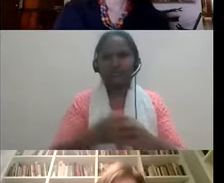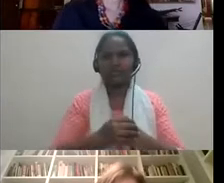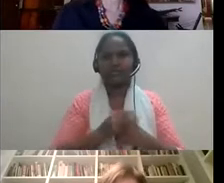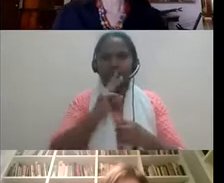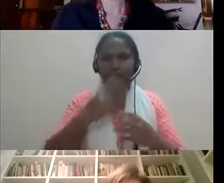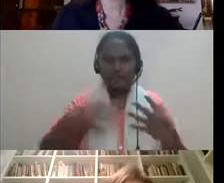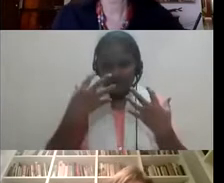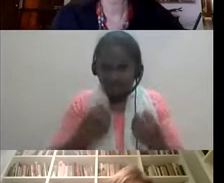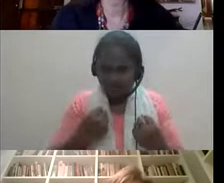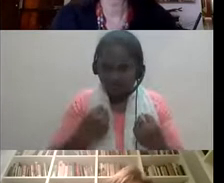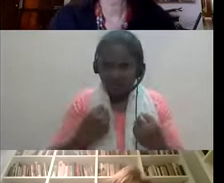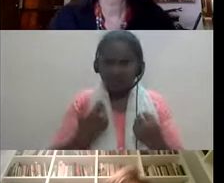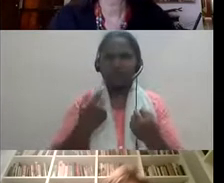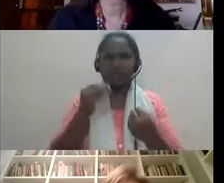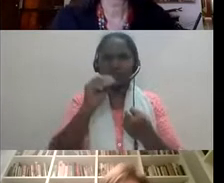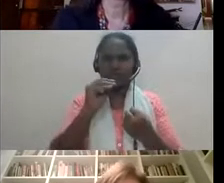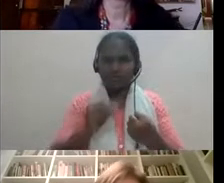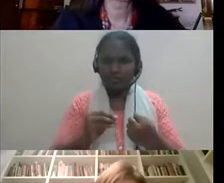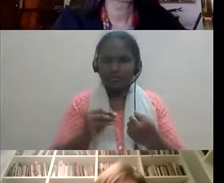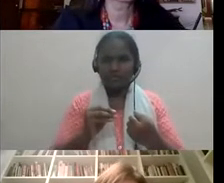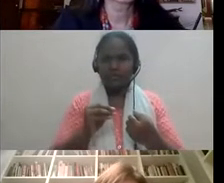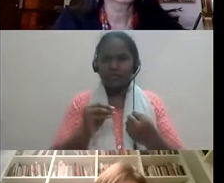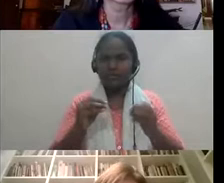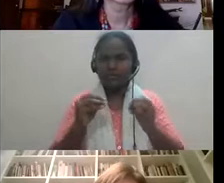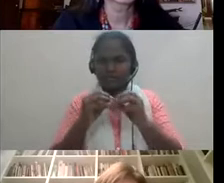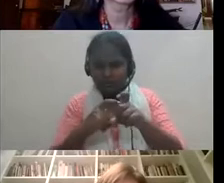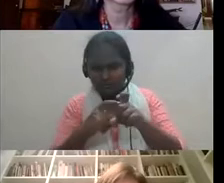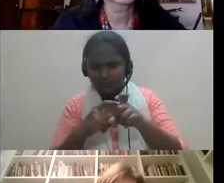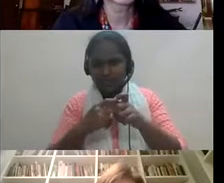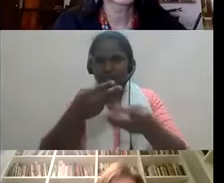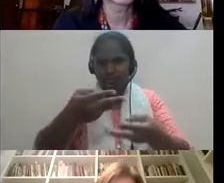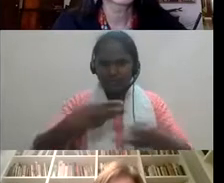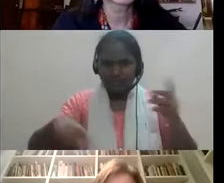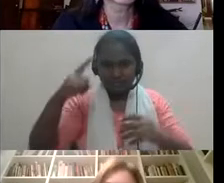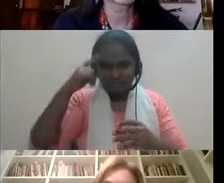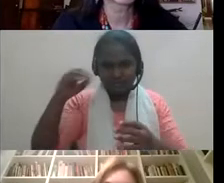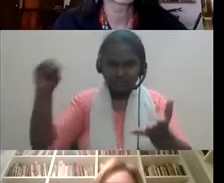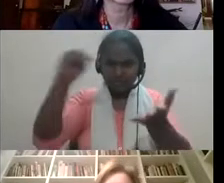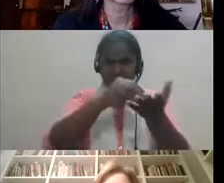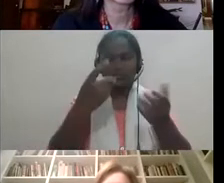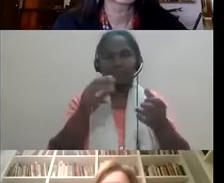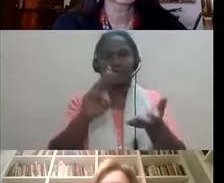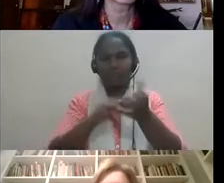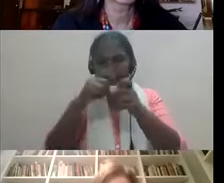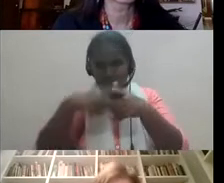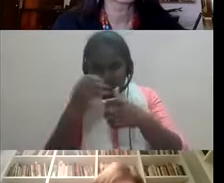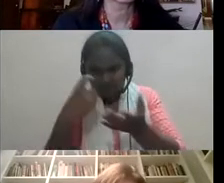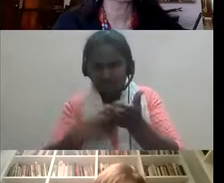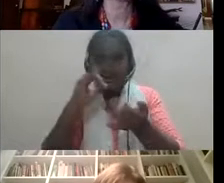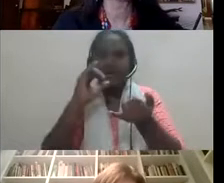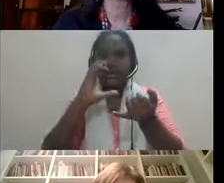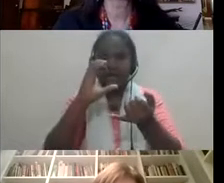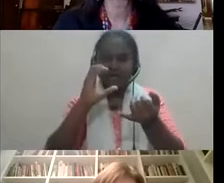we arrived, I had been invited to this position by the mayor of the city,